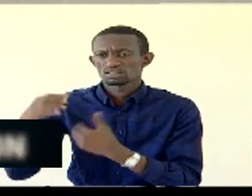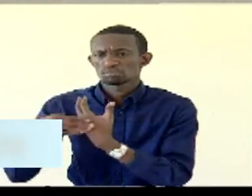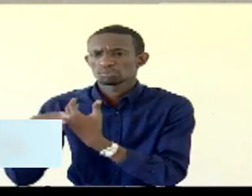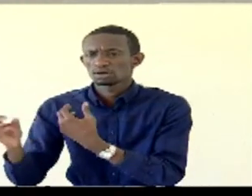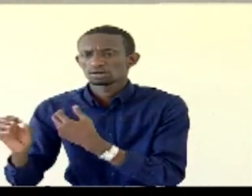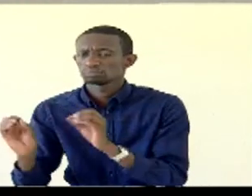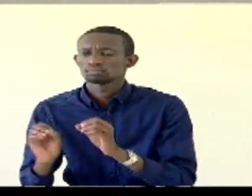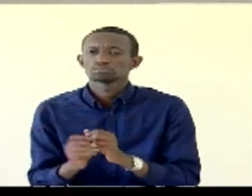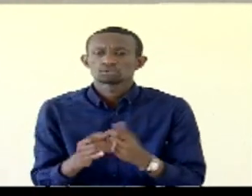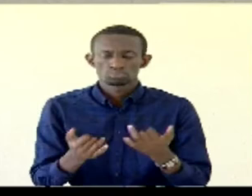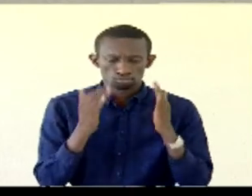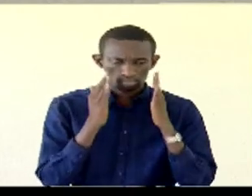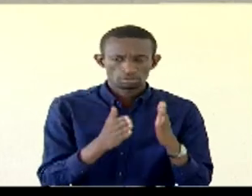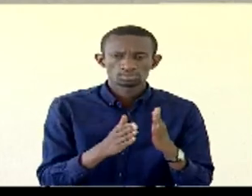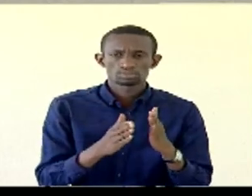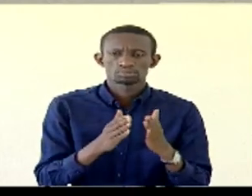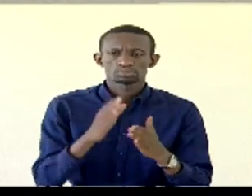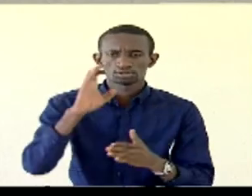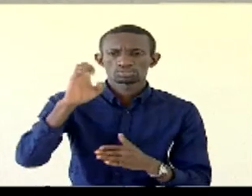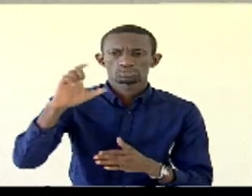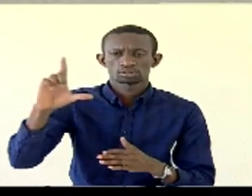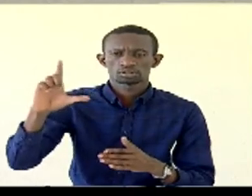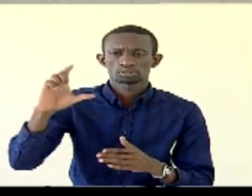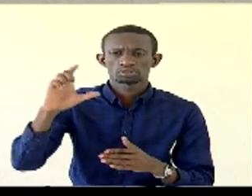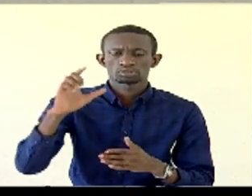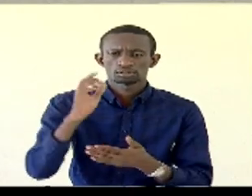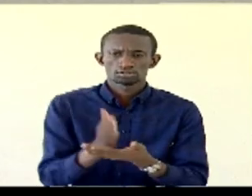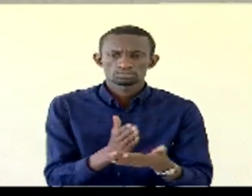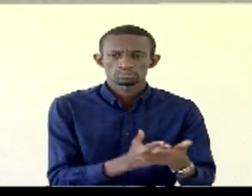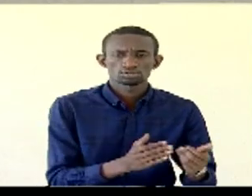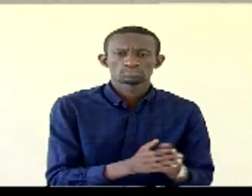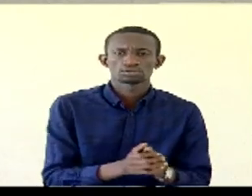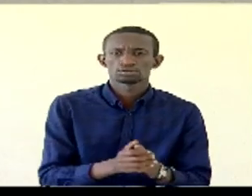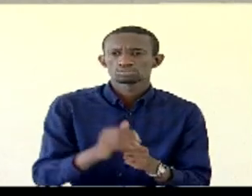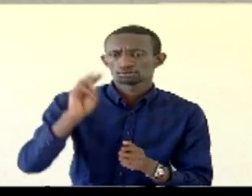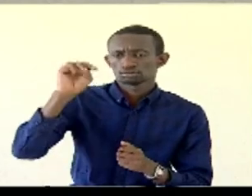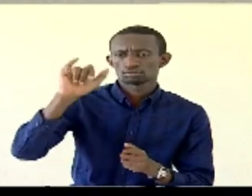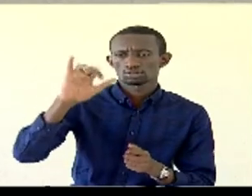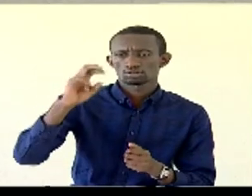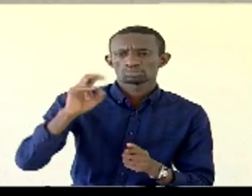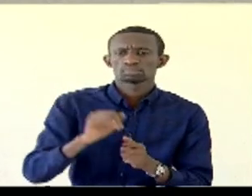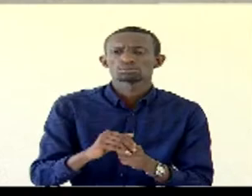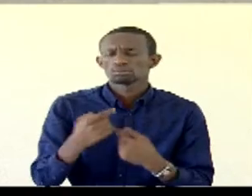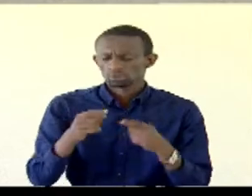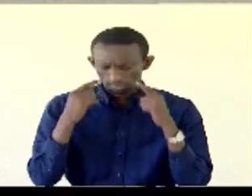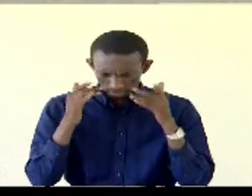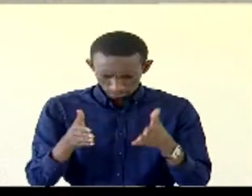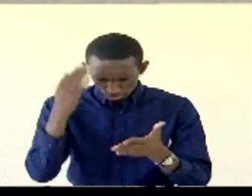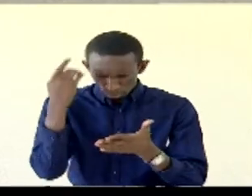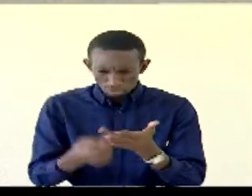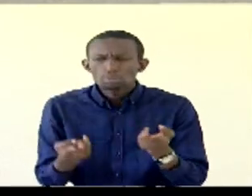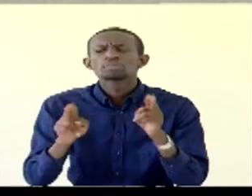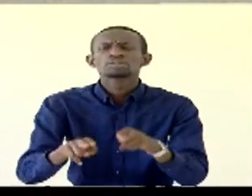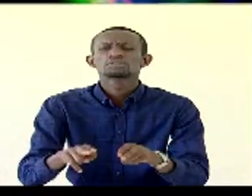mitotic cell division. So when we talk of mitosis, we are looking at what happens in the nucleus, what happens in the chromosomes.